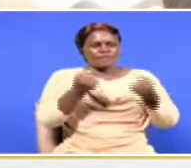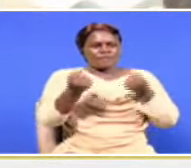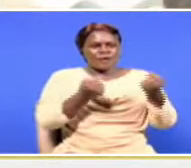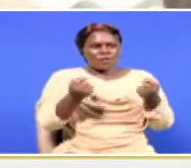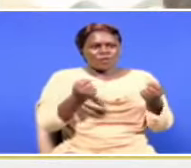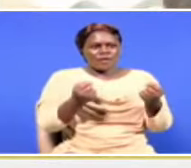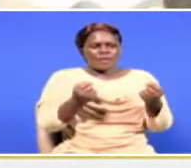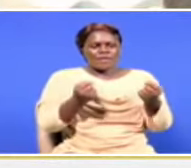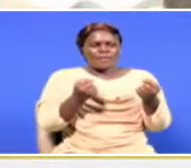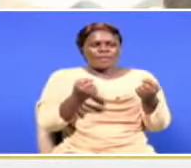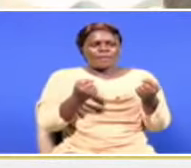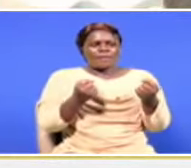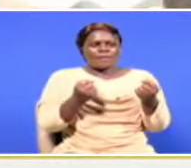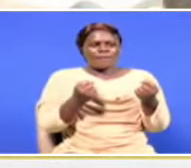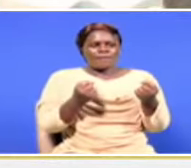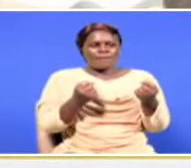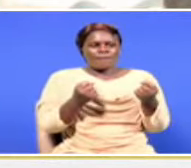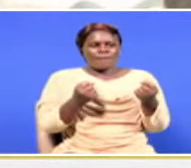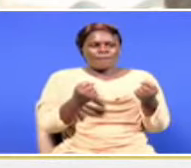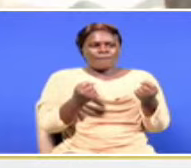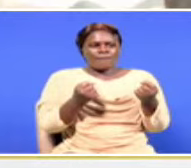inabeba mali.